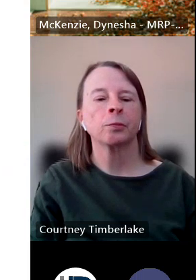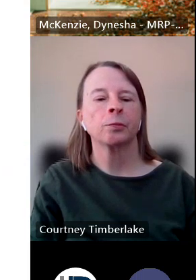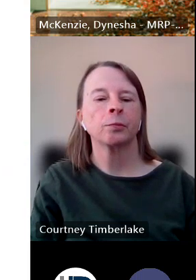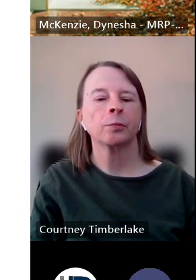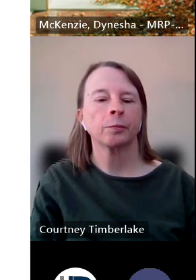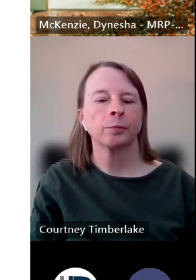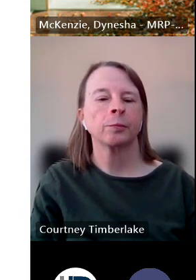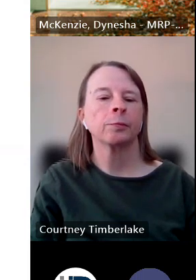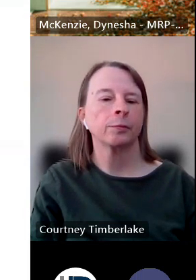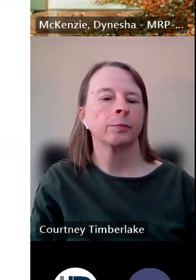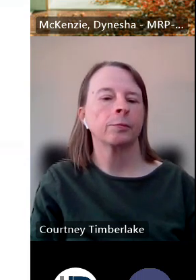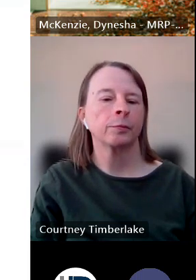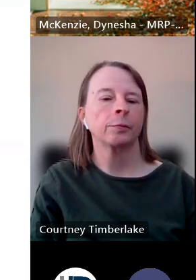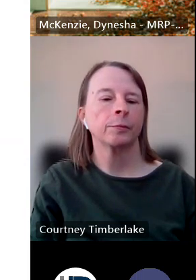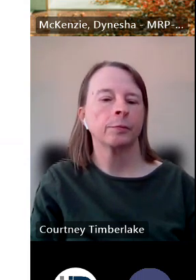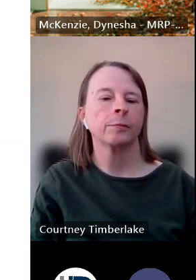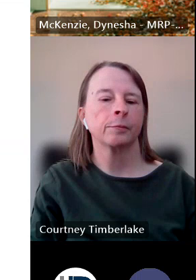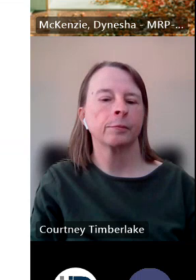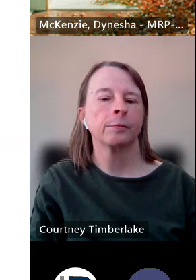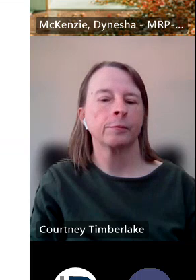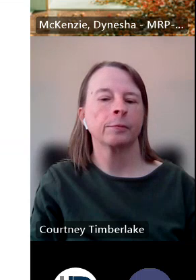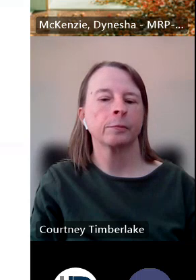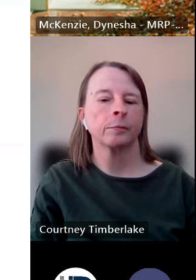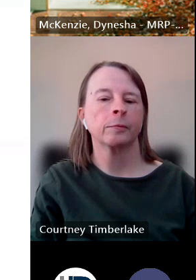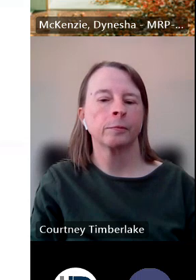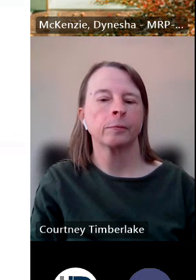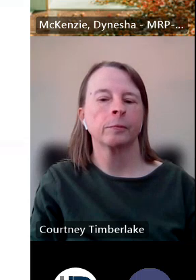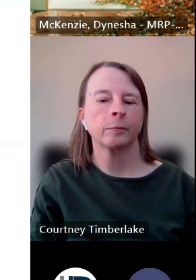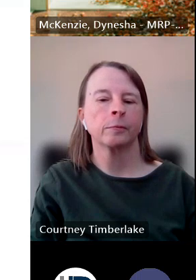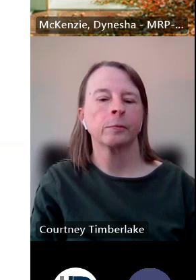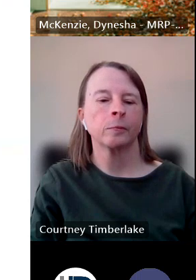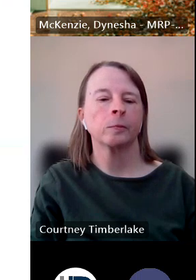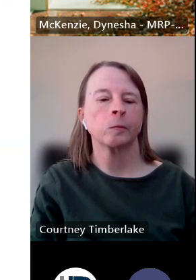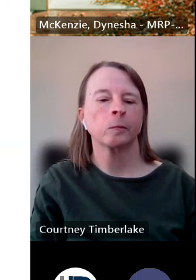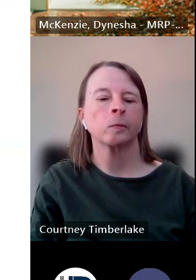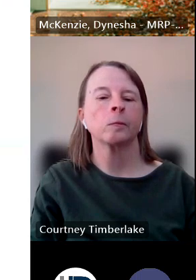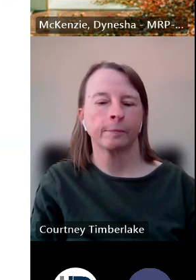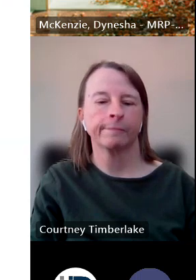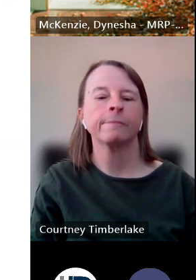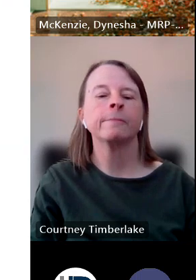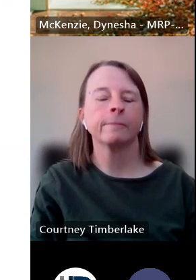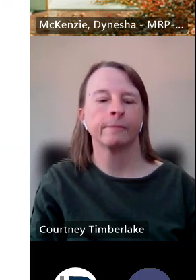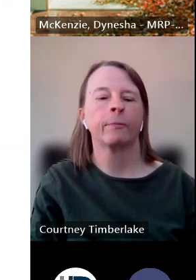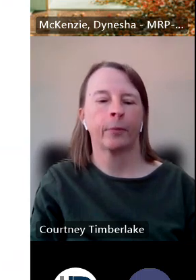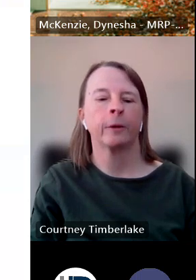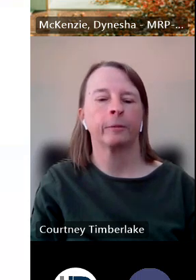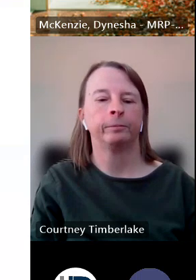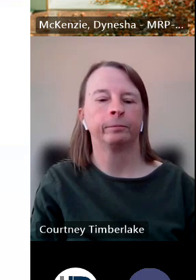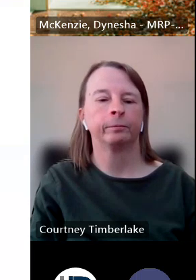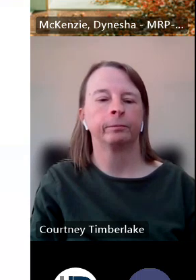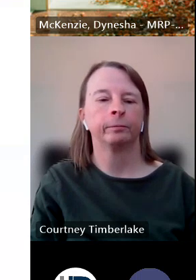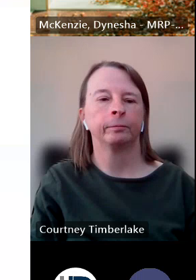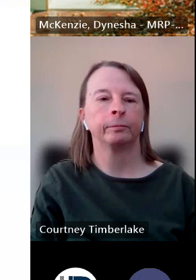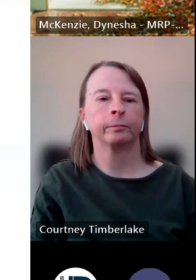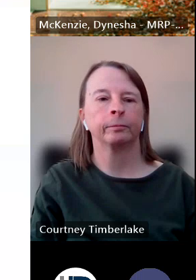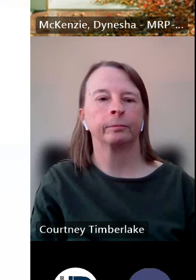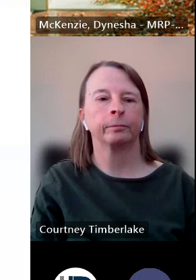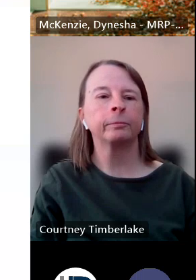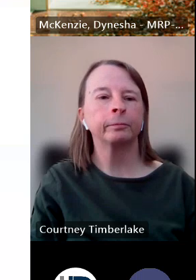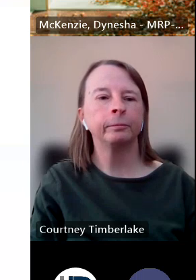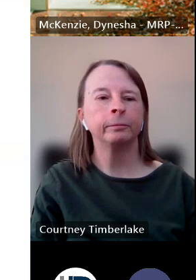said, hey, what was your OMB request? I'm sorry, that information is pre-decisional. Period, full stop, end of